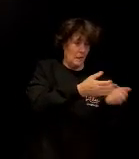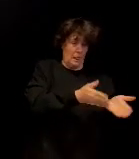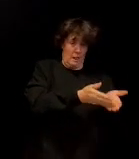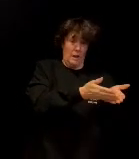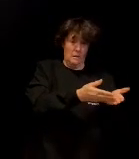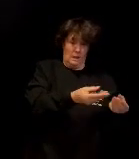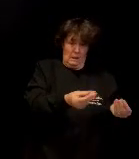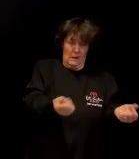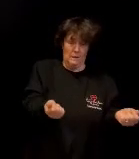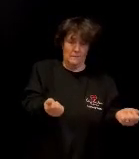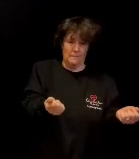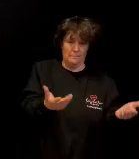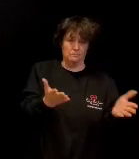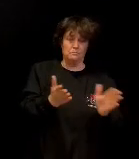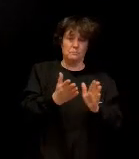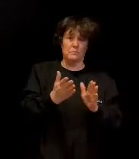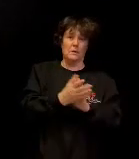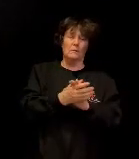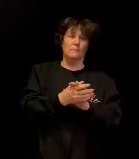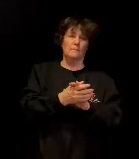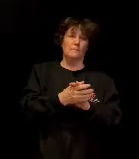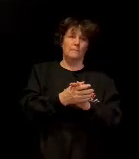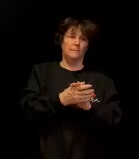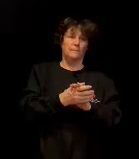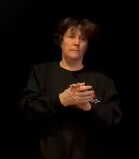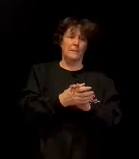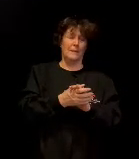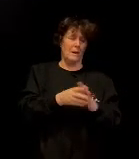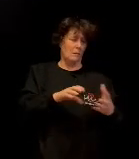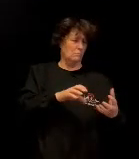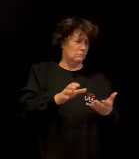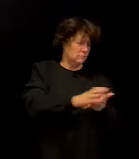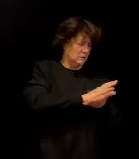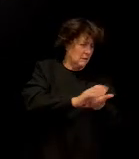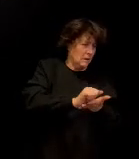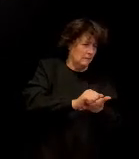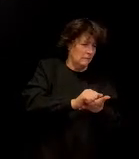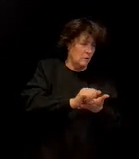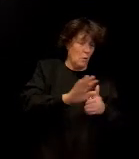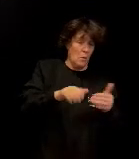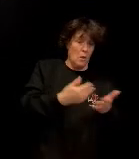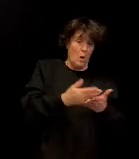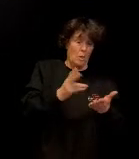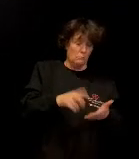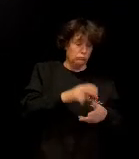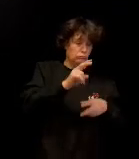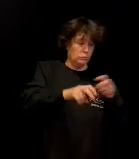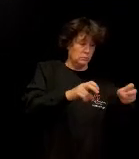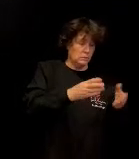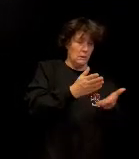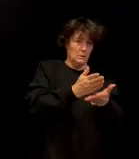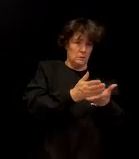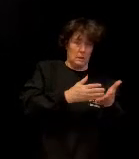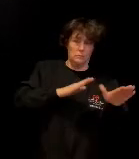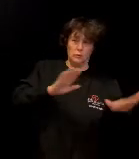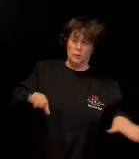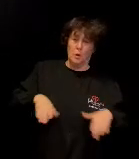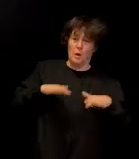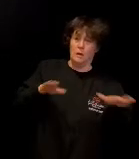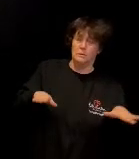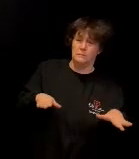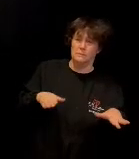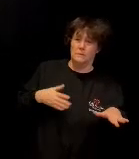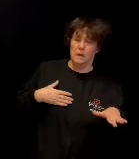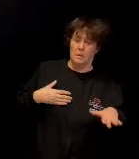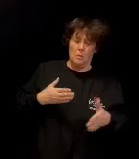right into the shore here. Right. We're going to run it aground. Mm-hmm. The thing broke up. And they all got off, and it says that some swam and some went on the